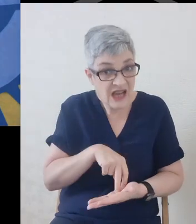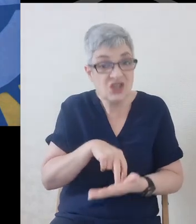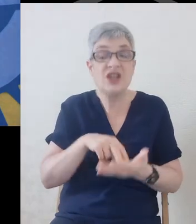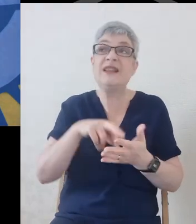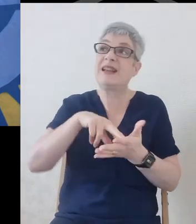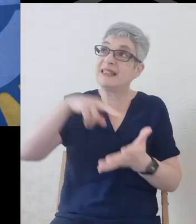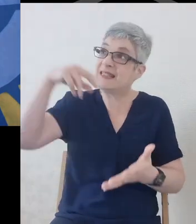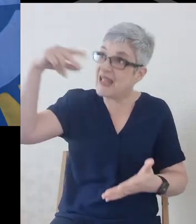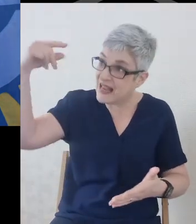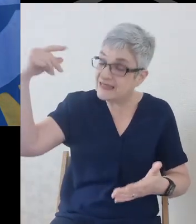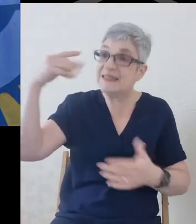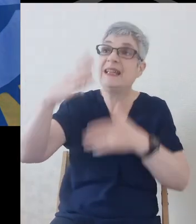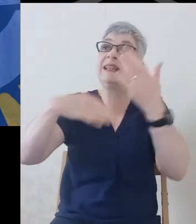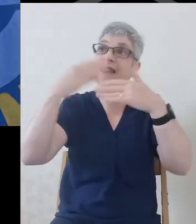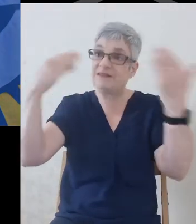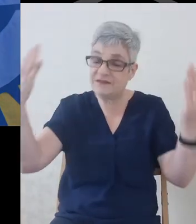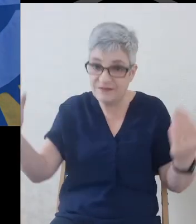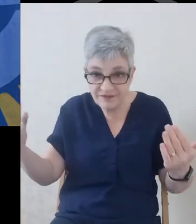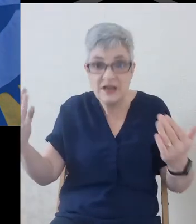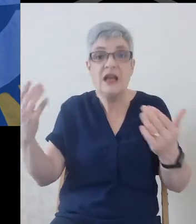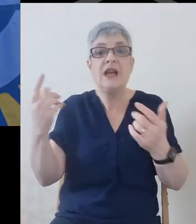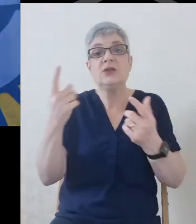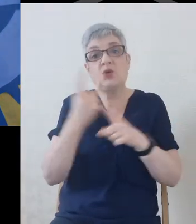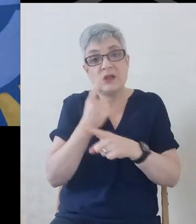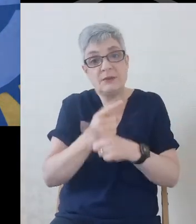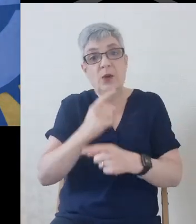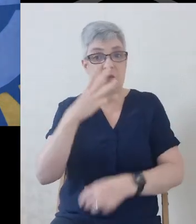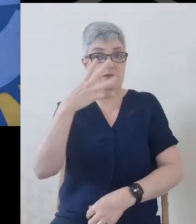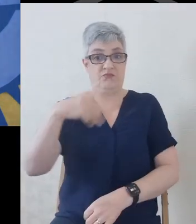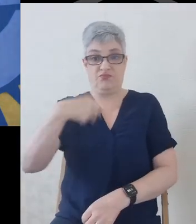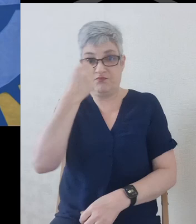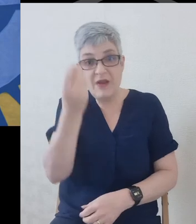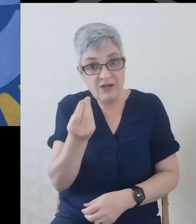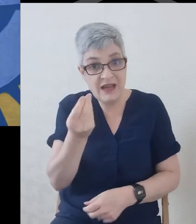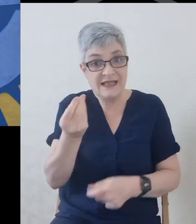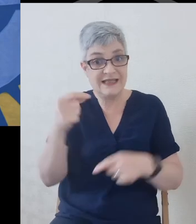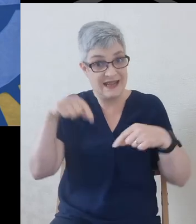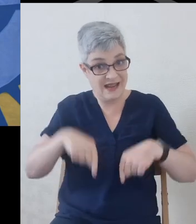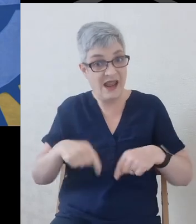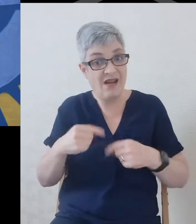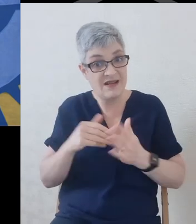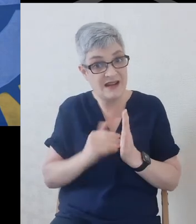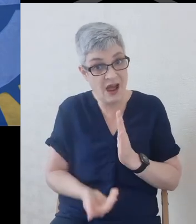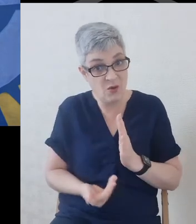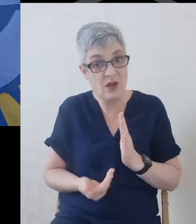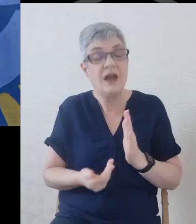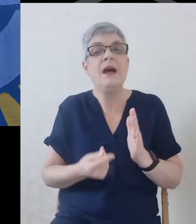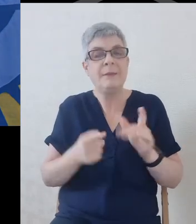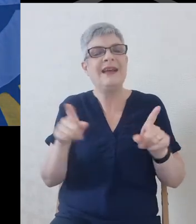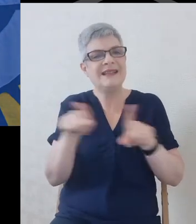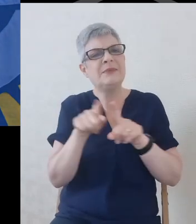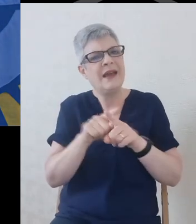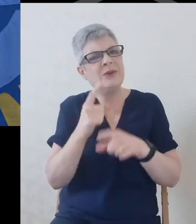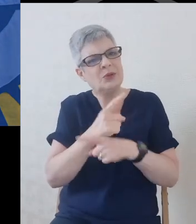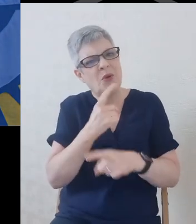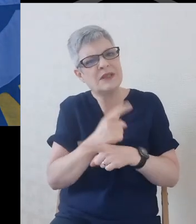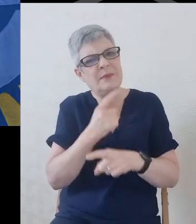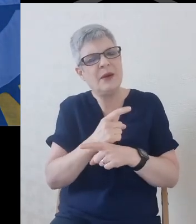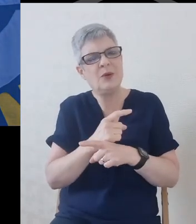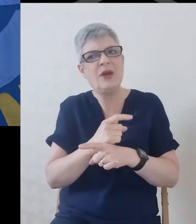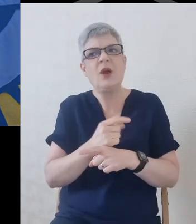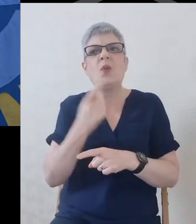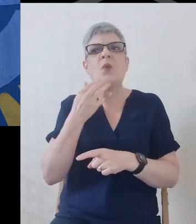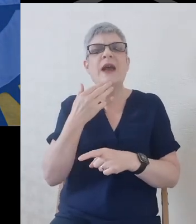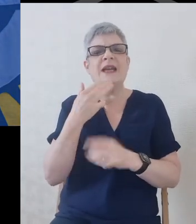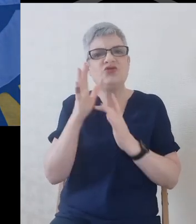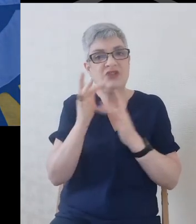Father, speaks of the presence of the Holy Spirit with us and the here and now, and speaks too of a time when Jesus will come again at the